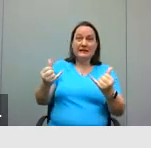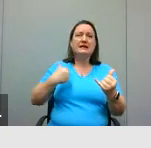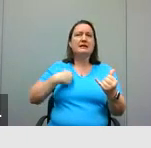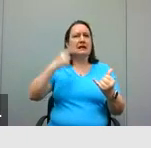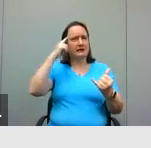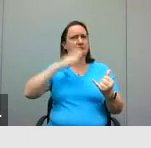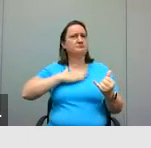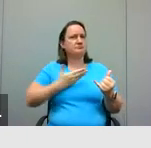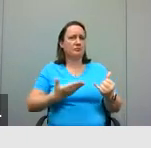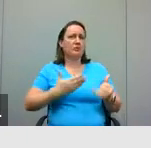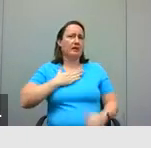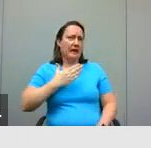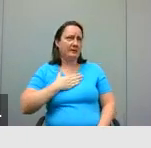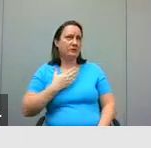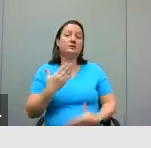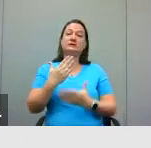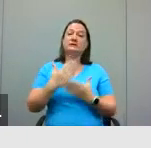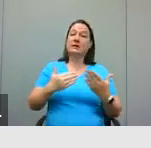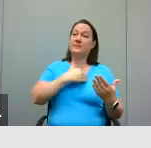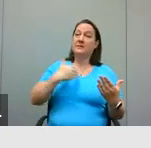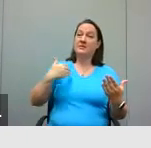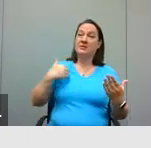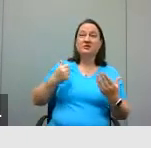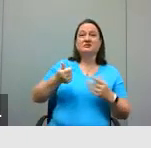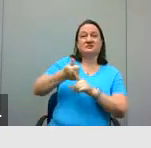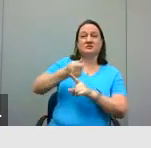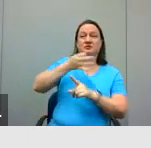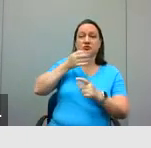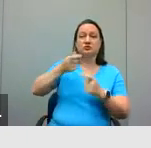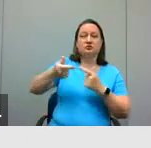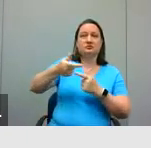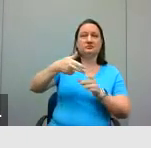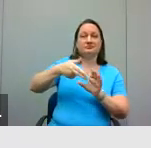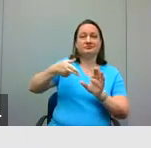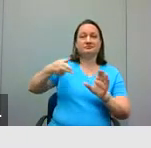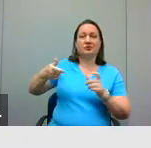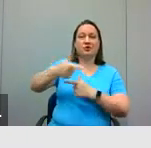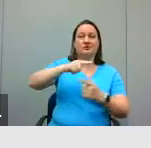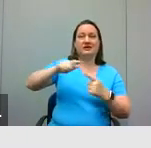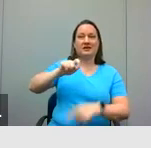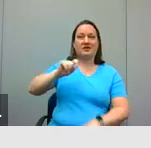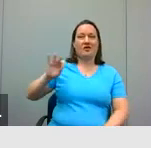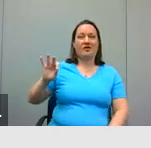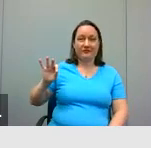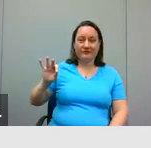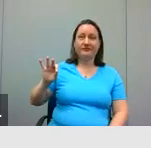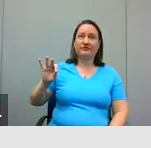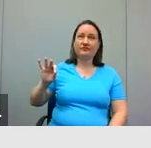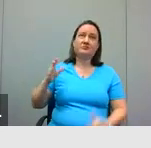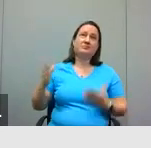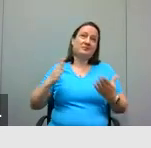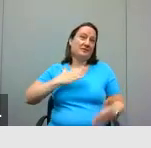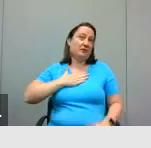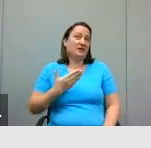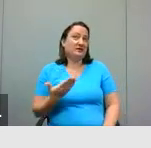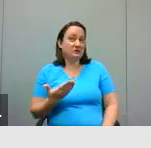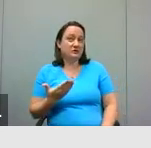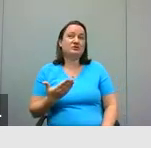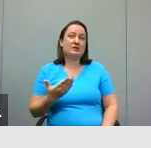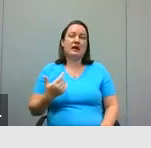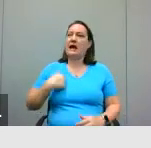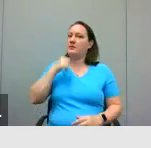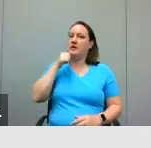happy to. Some members that are rotating off. Linda is rotating off. So she might be willing to. I'm not volunteering